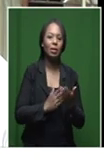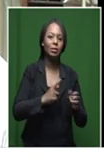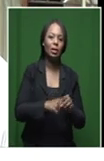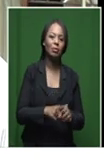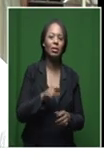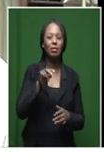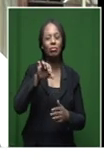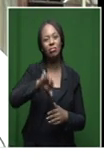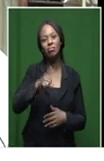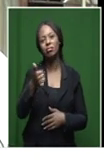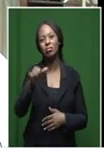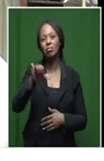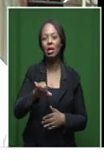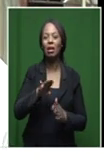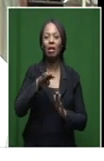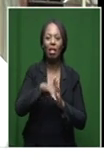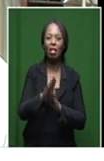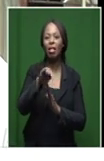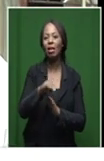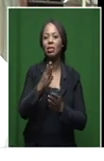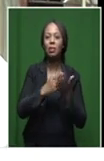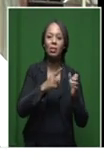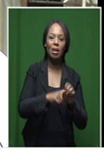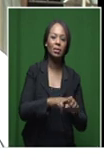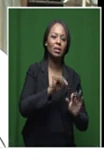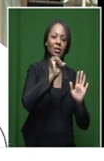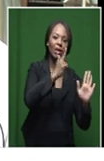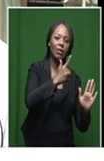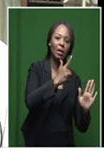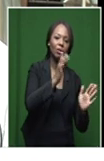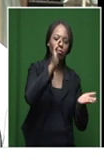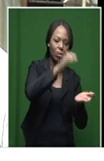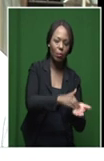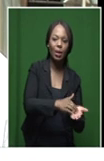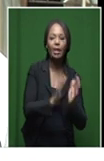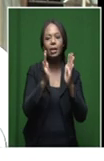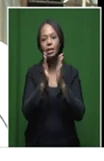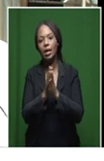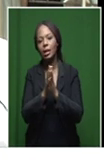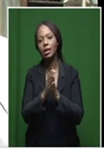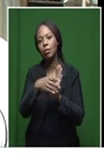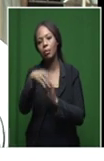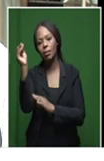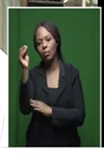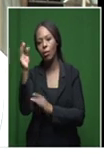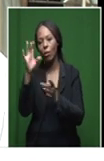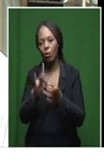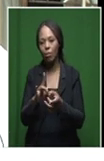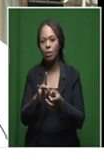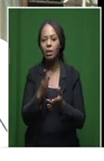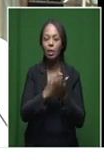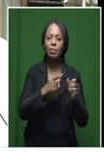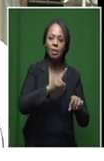at 10 o'clock, you're gone. Sometimes 12:30, 2